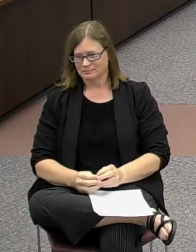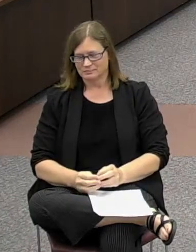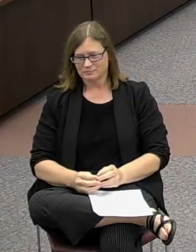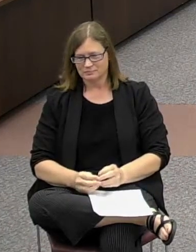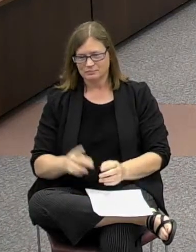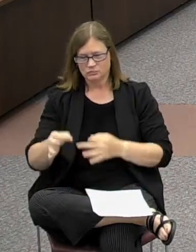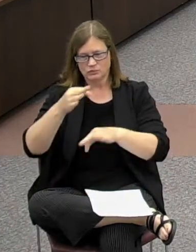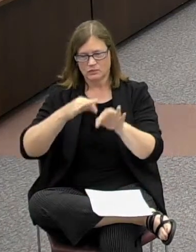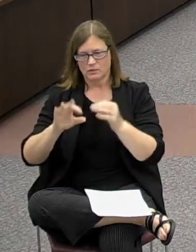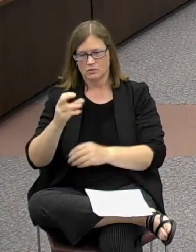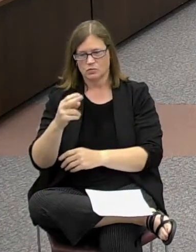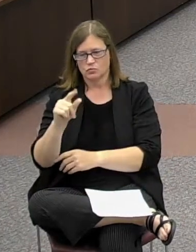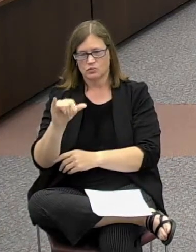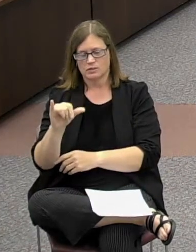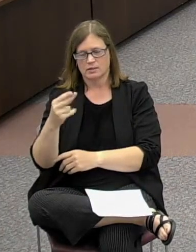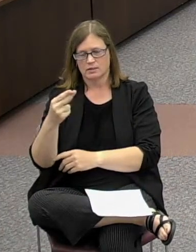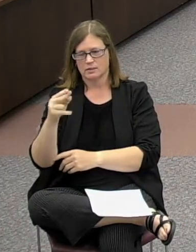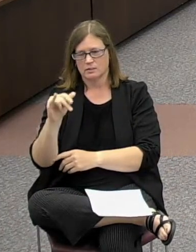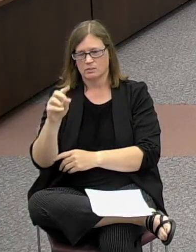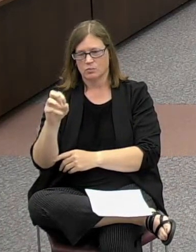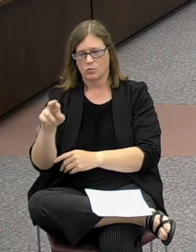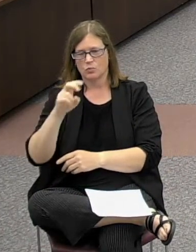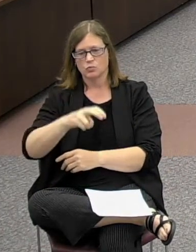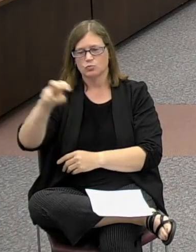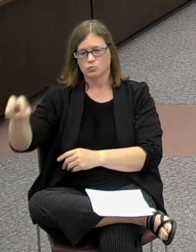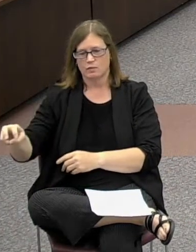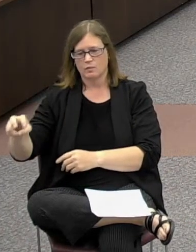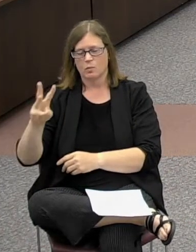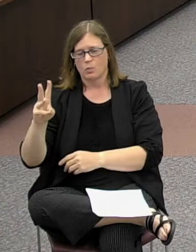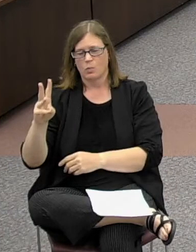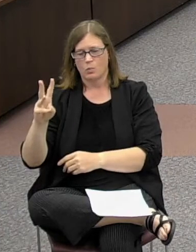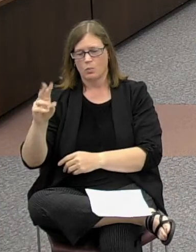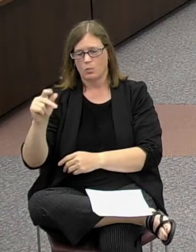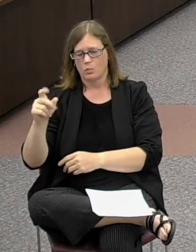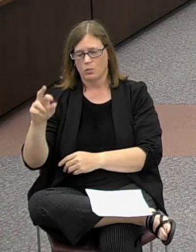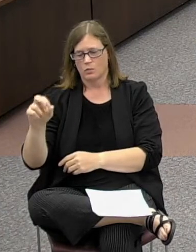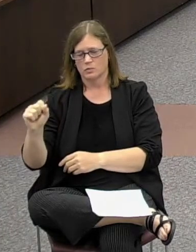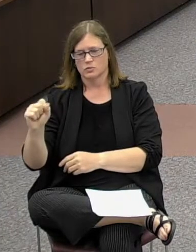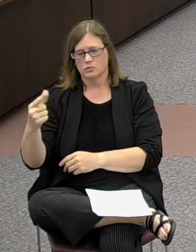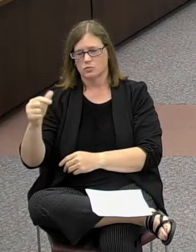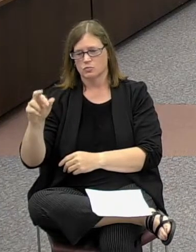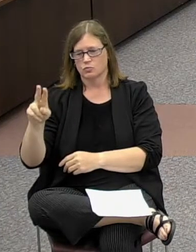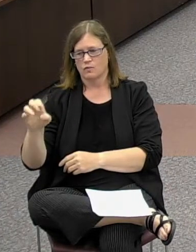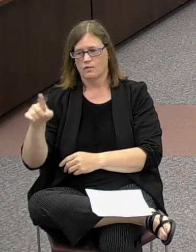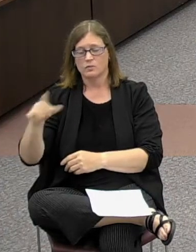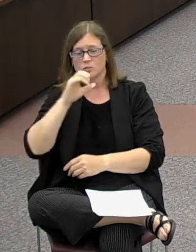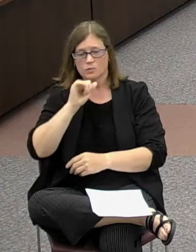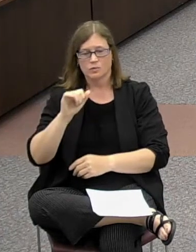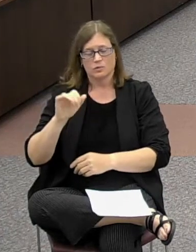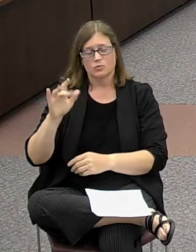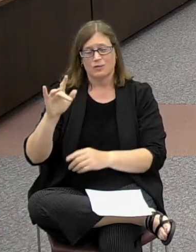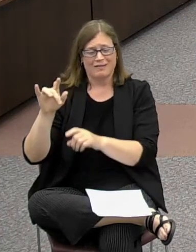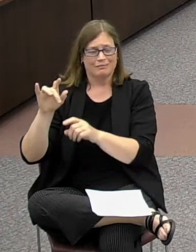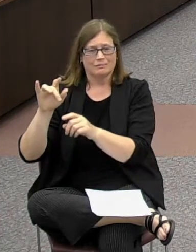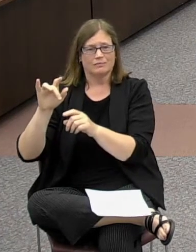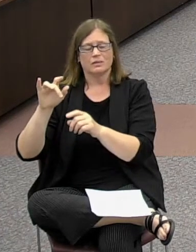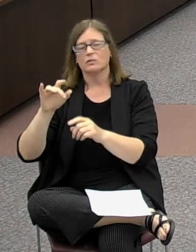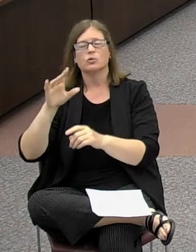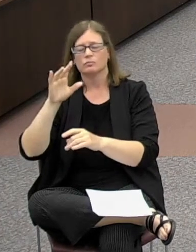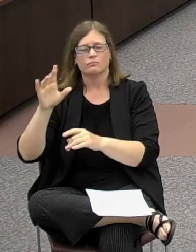She replaces Christy Hilmer, who is moving on to Walker's Grove Elementary School. Jennifer is a 25-year veteran